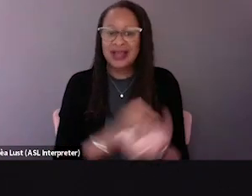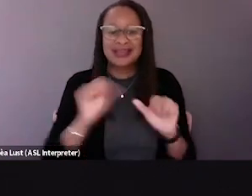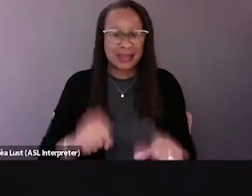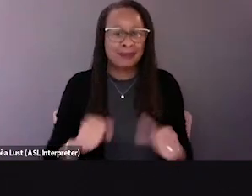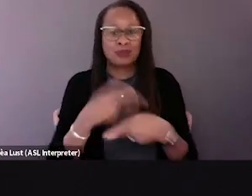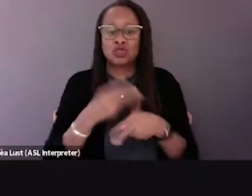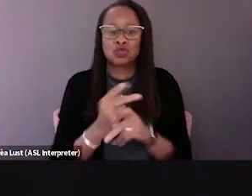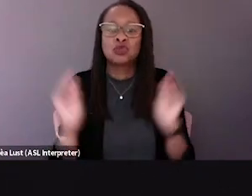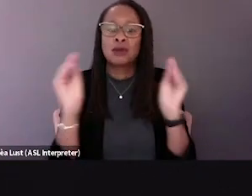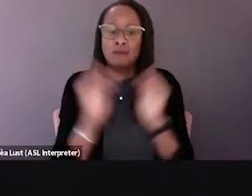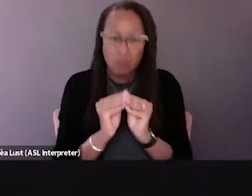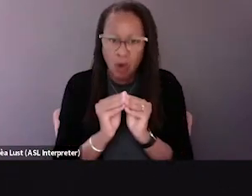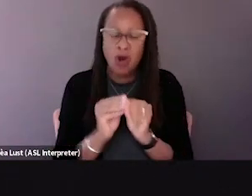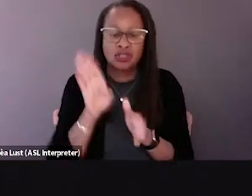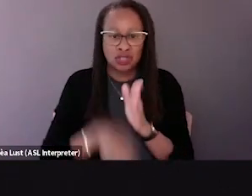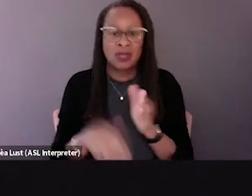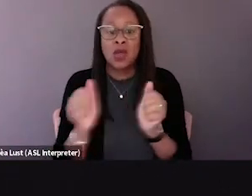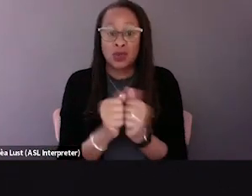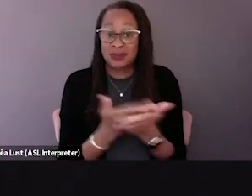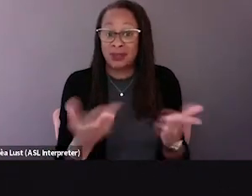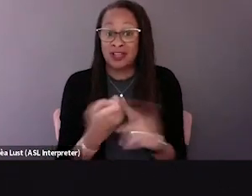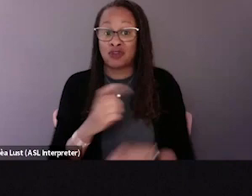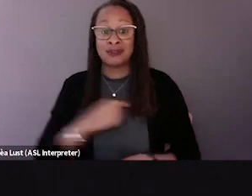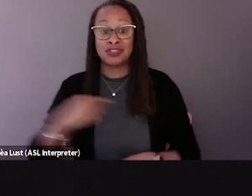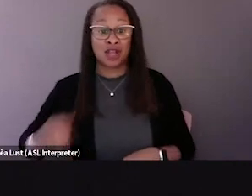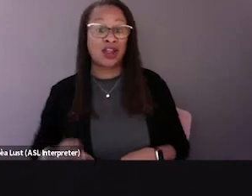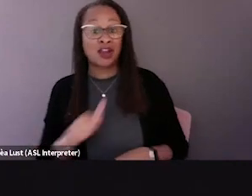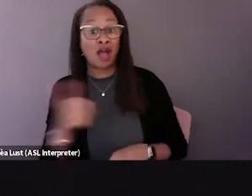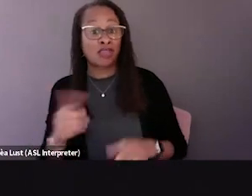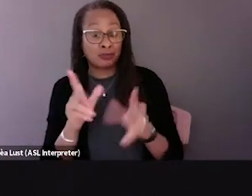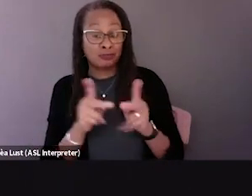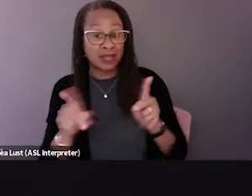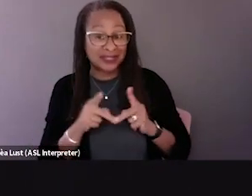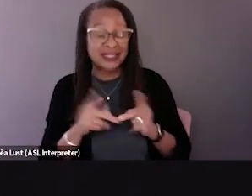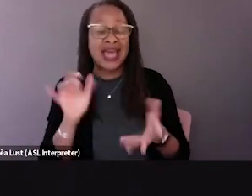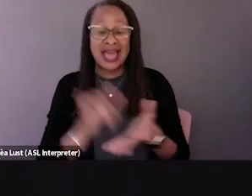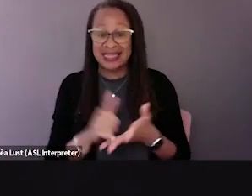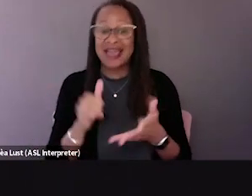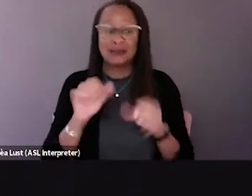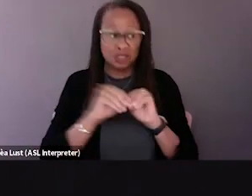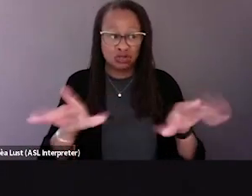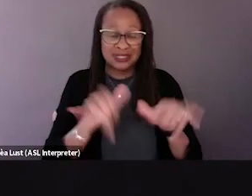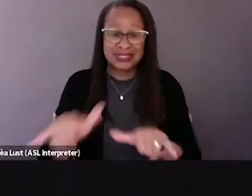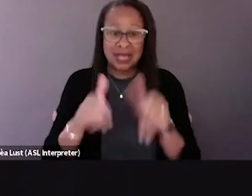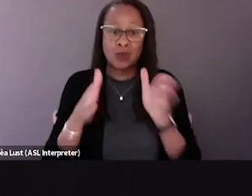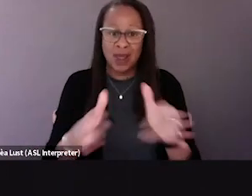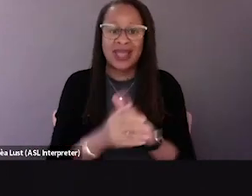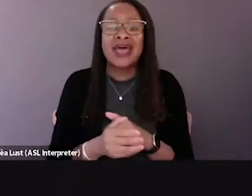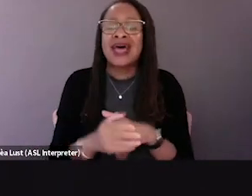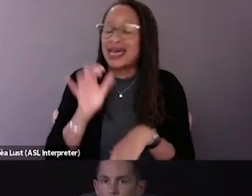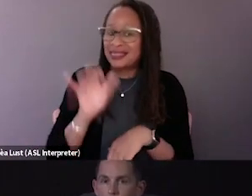with supplies from China and other places and distributed the same way. And that's how we got to where we are now. I hope that answers your